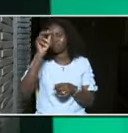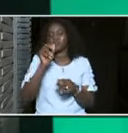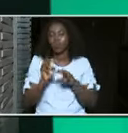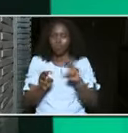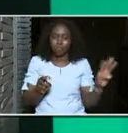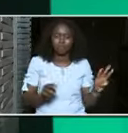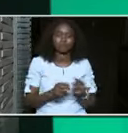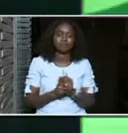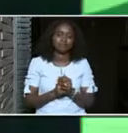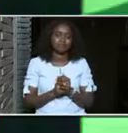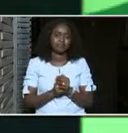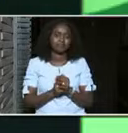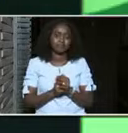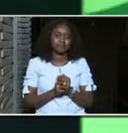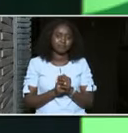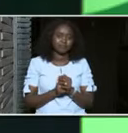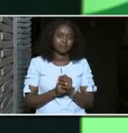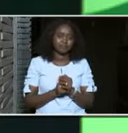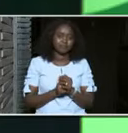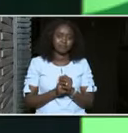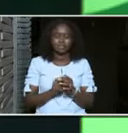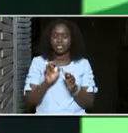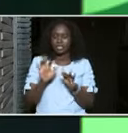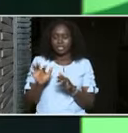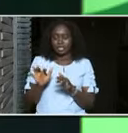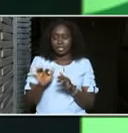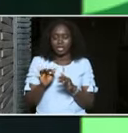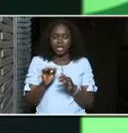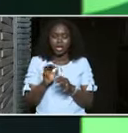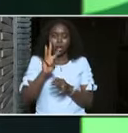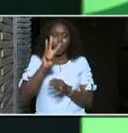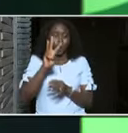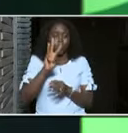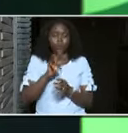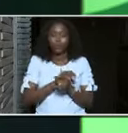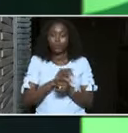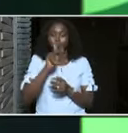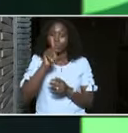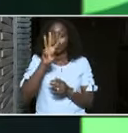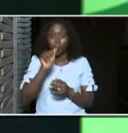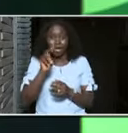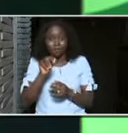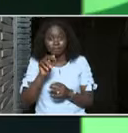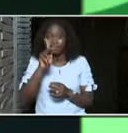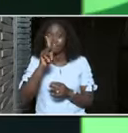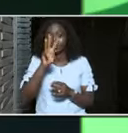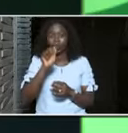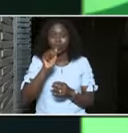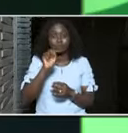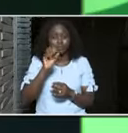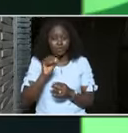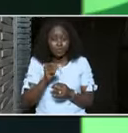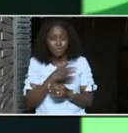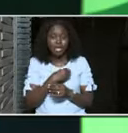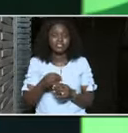want to jump in on that? Yeah, both the Kwankwaso and the Idahosa are people I've known, I've followed for a